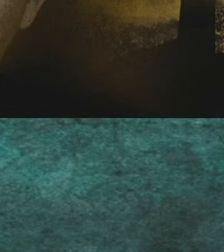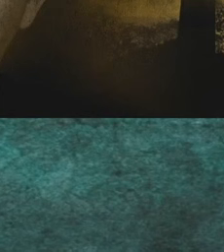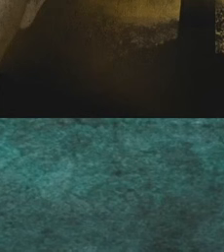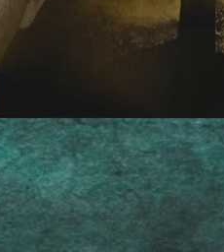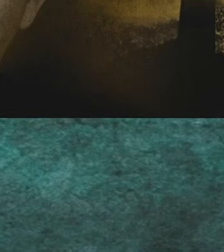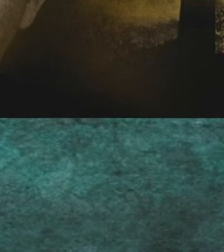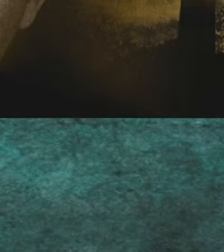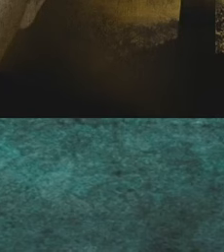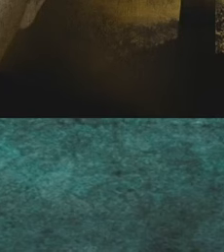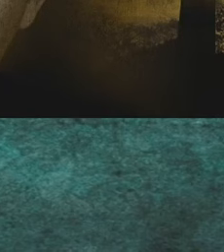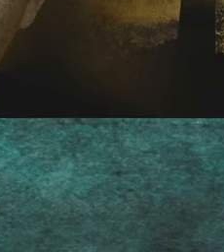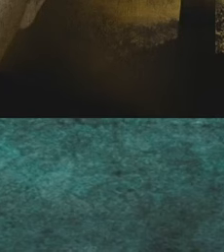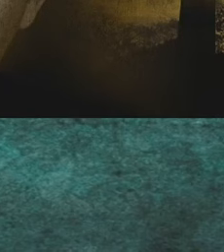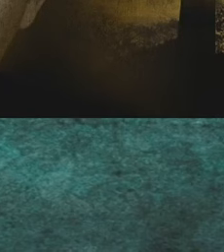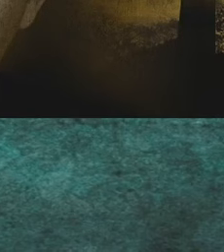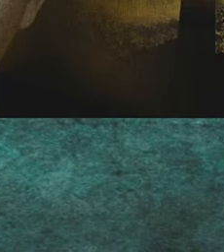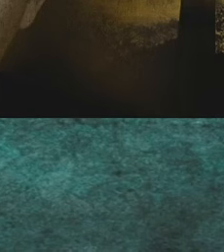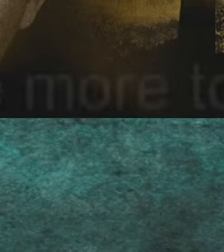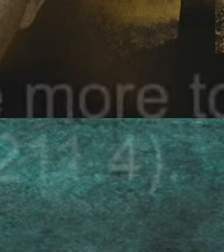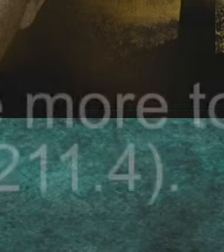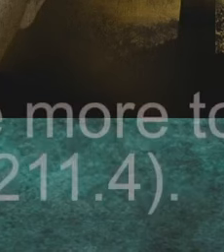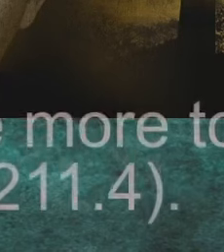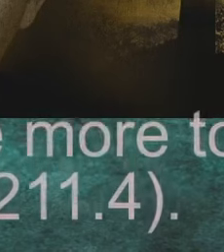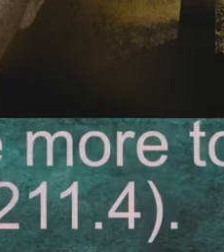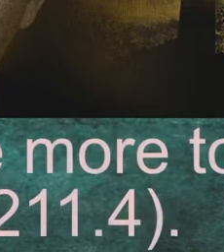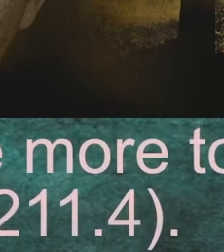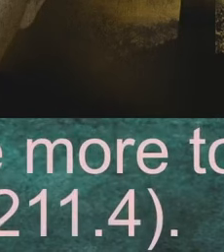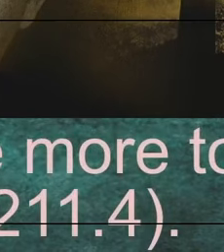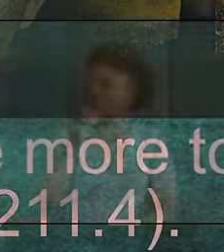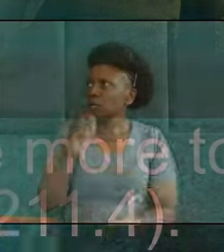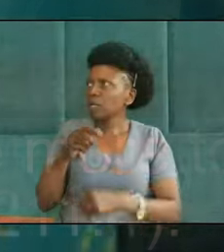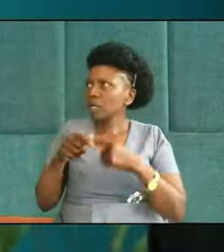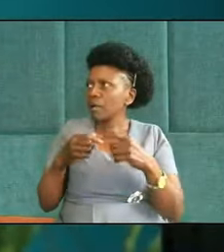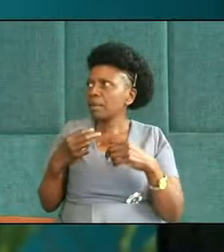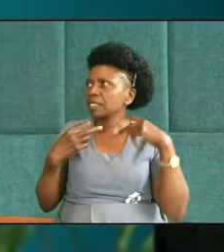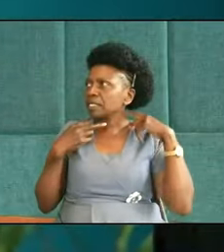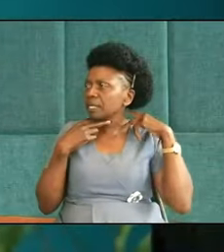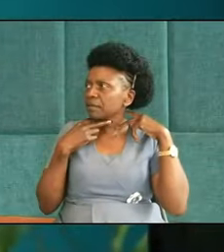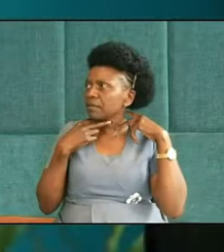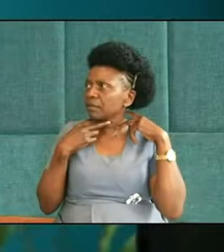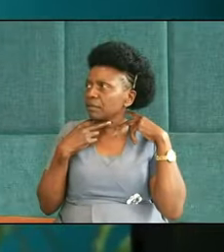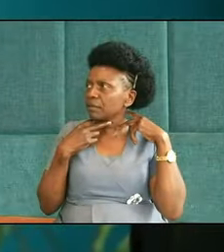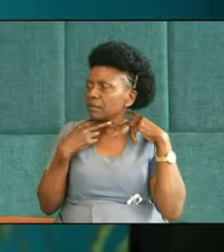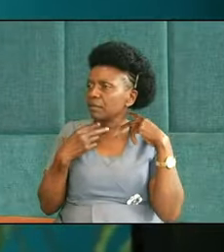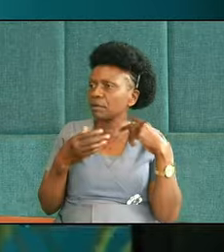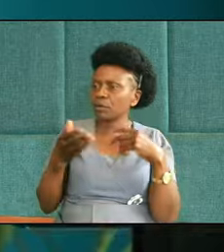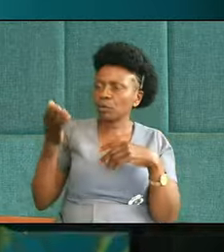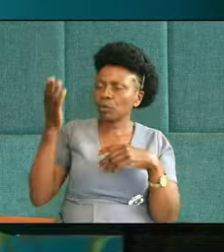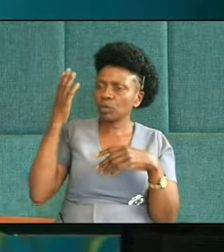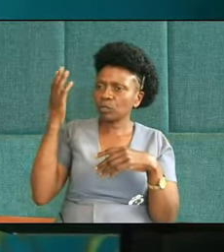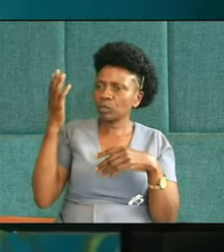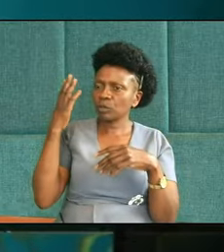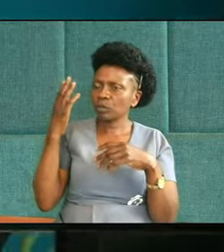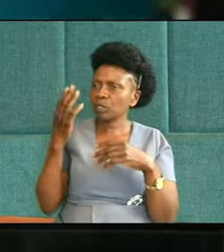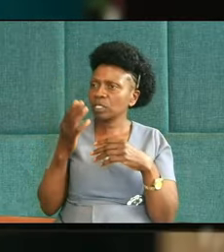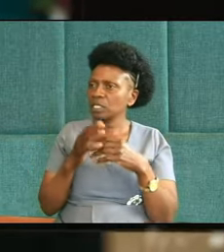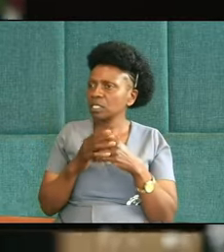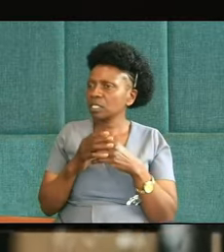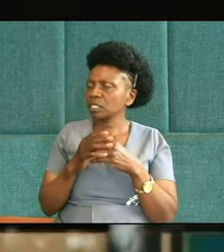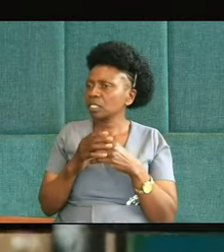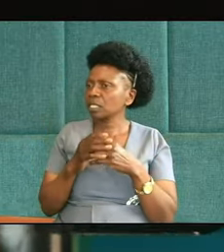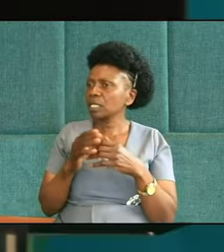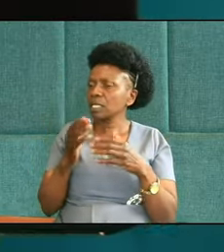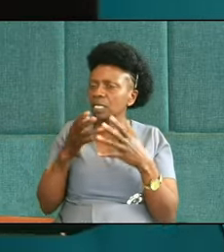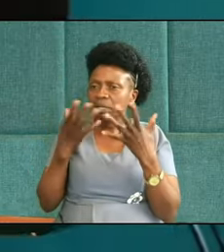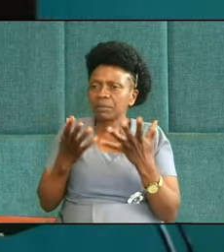return with his brothers. Now, don't forget, to become a slave was a fate more to be